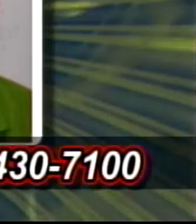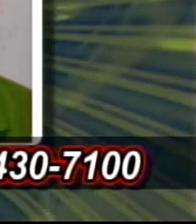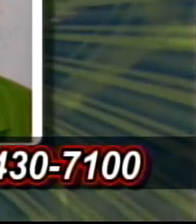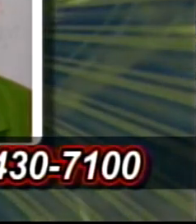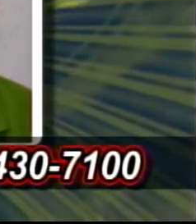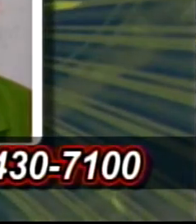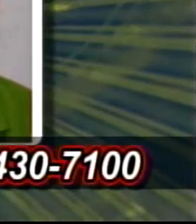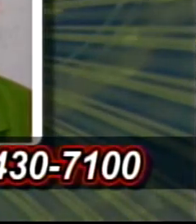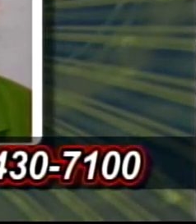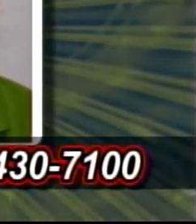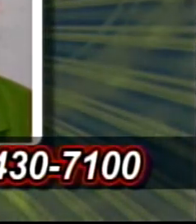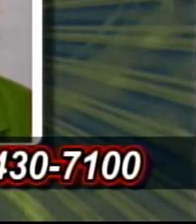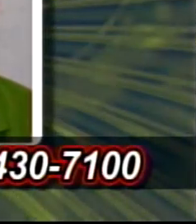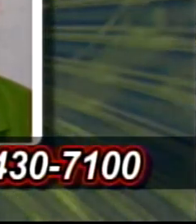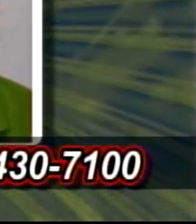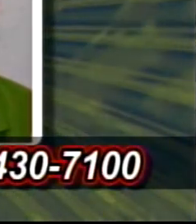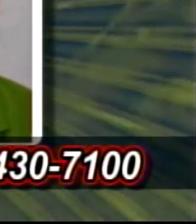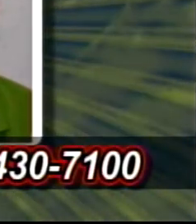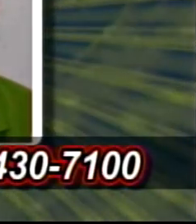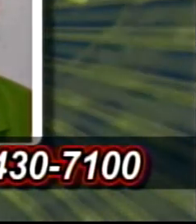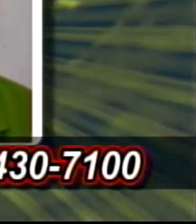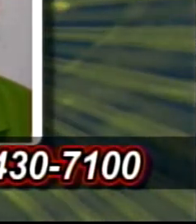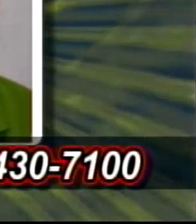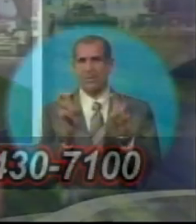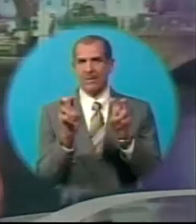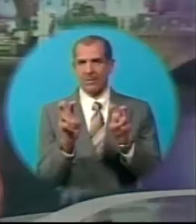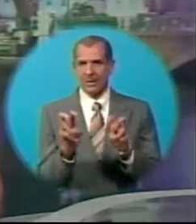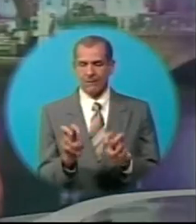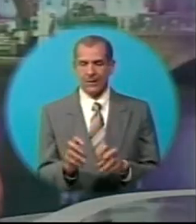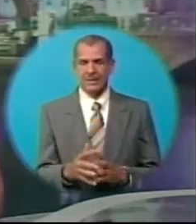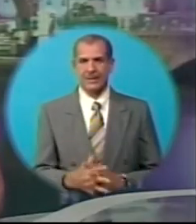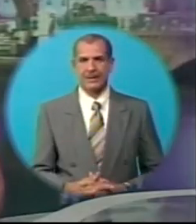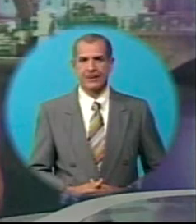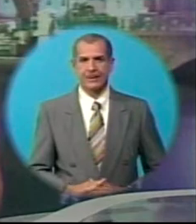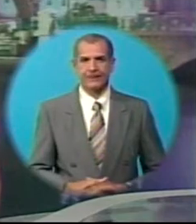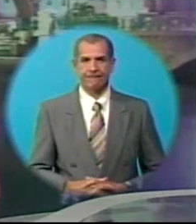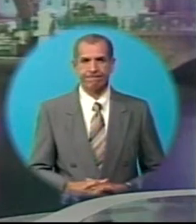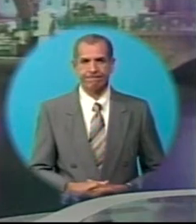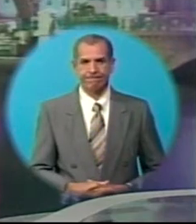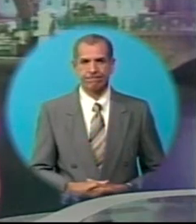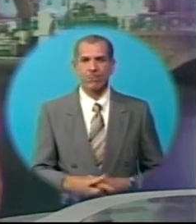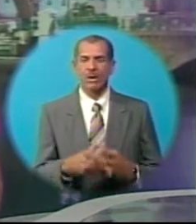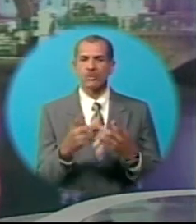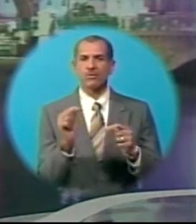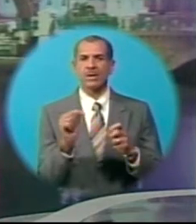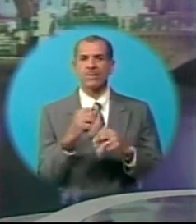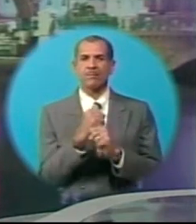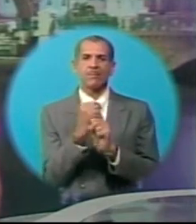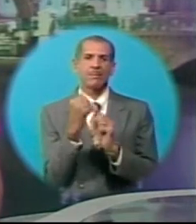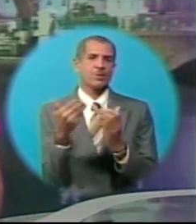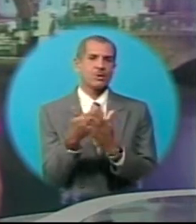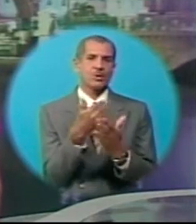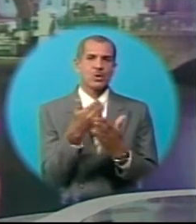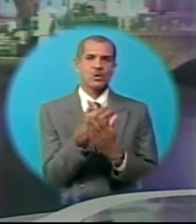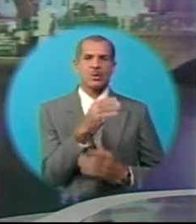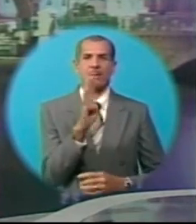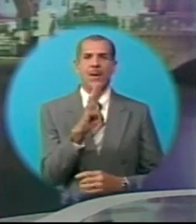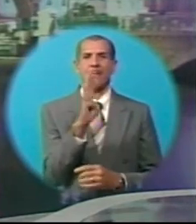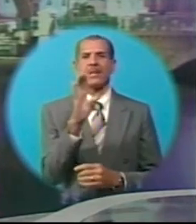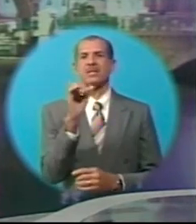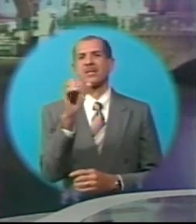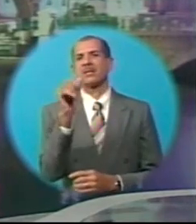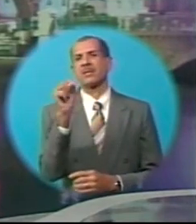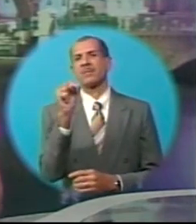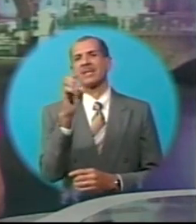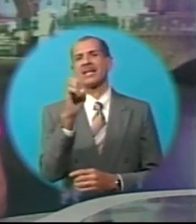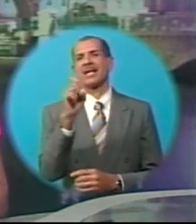is currently assisting with those investigations. Efforts to modernize the Barbados Customs and Excise